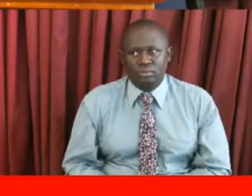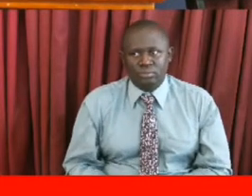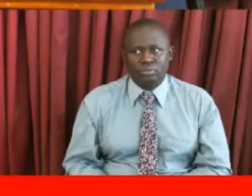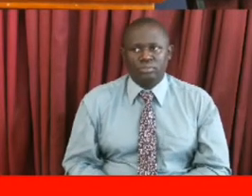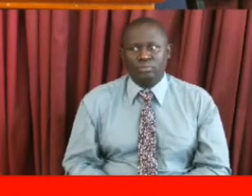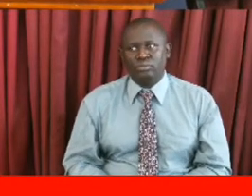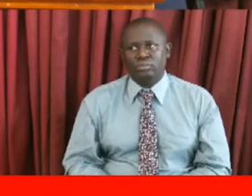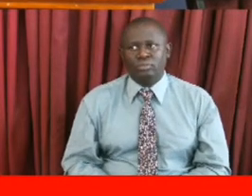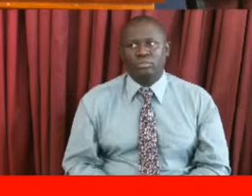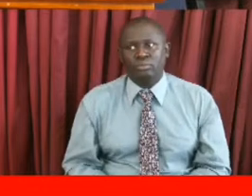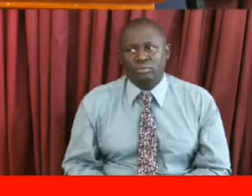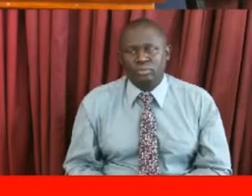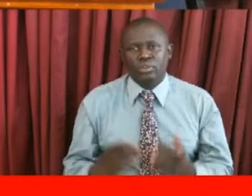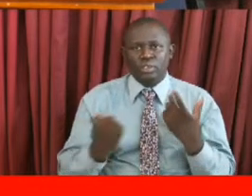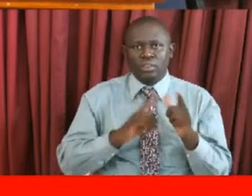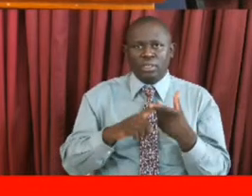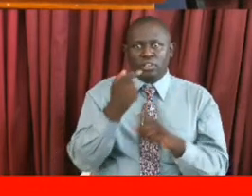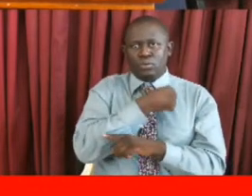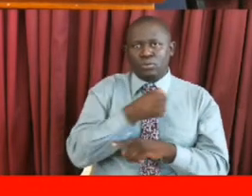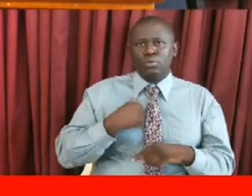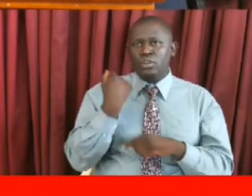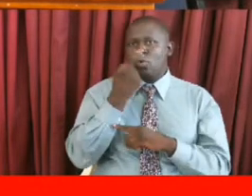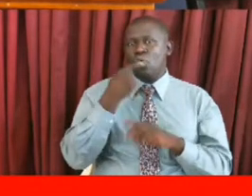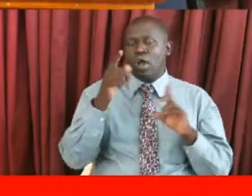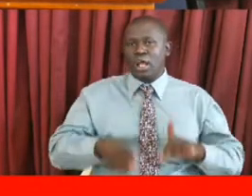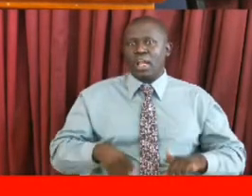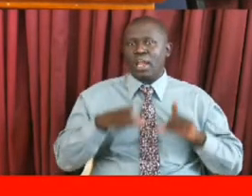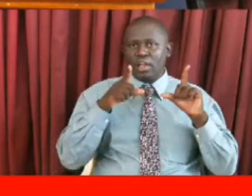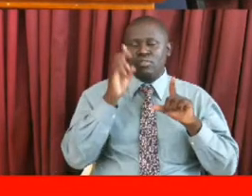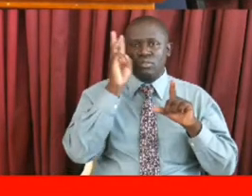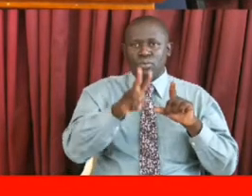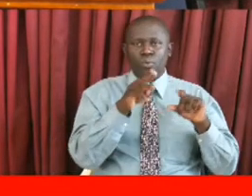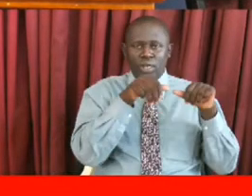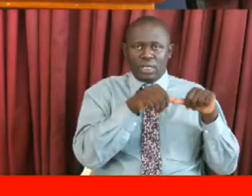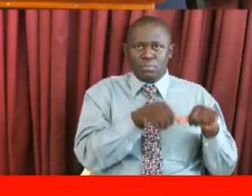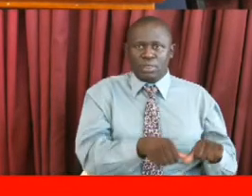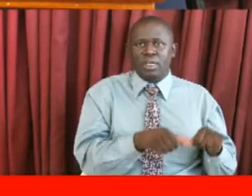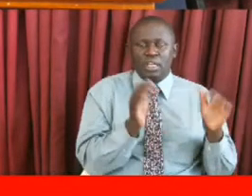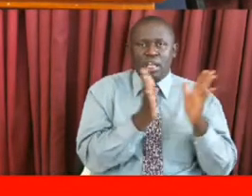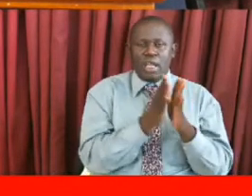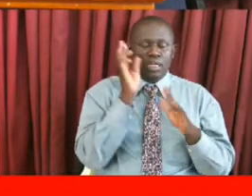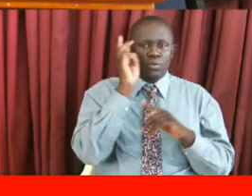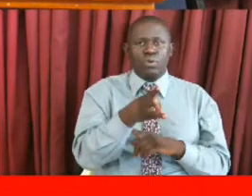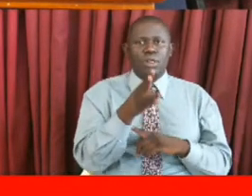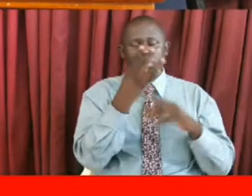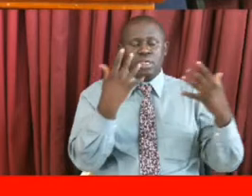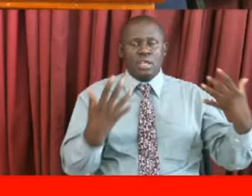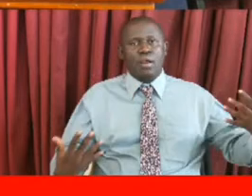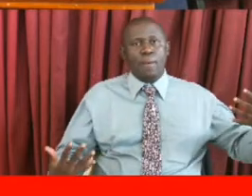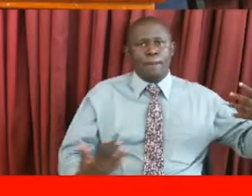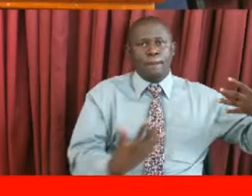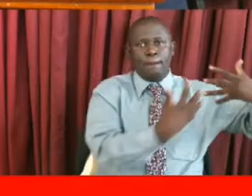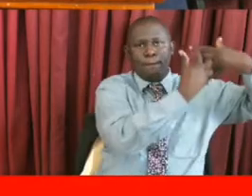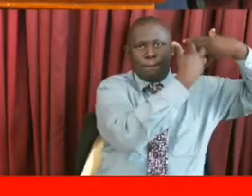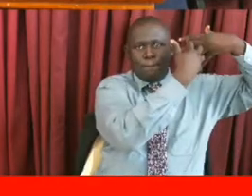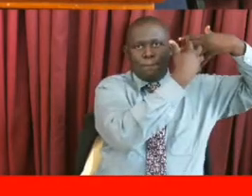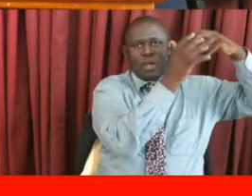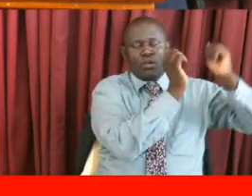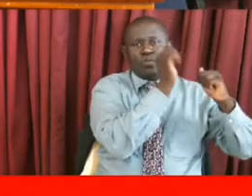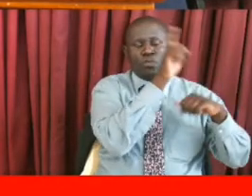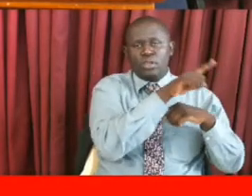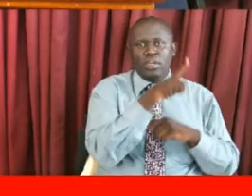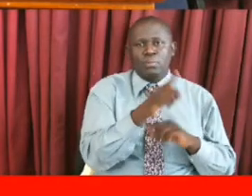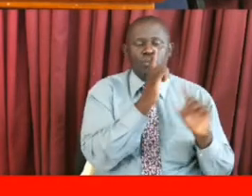first and we which are alive and remain shall be caught up together with them in the clouds to meet the Lord in the